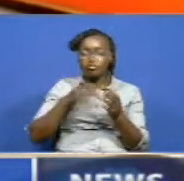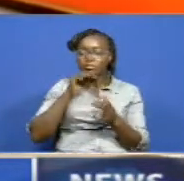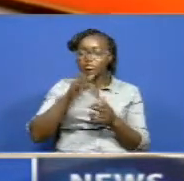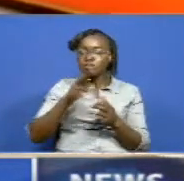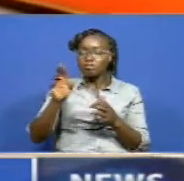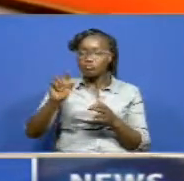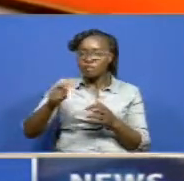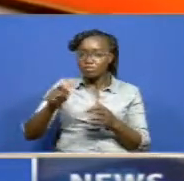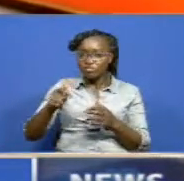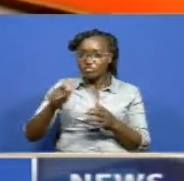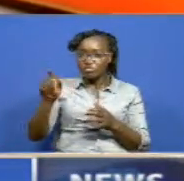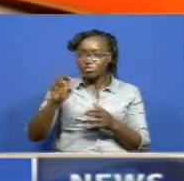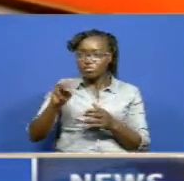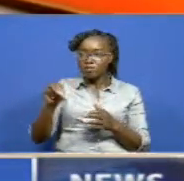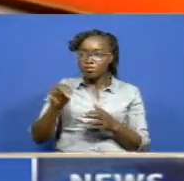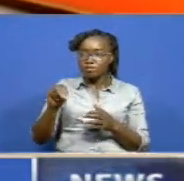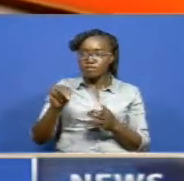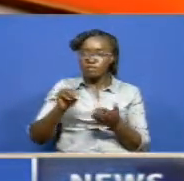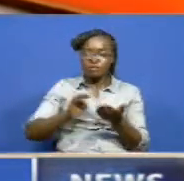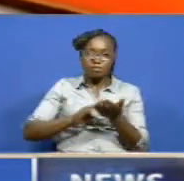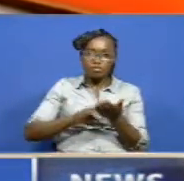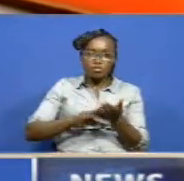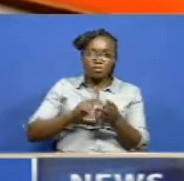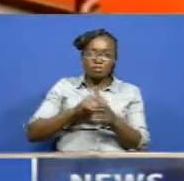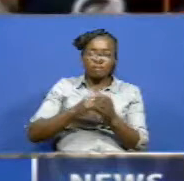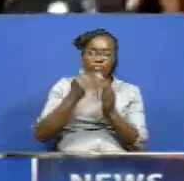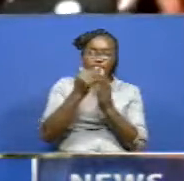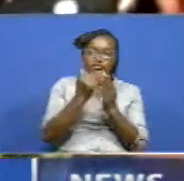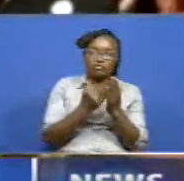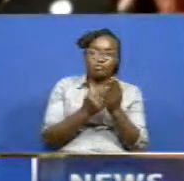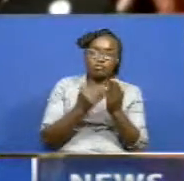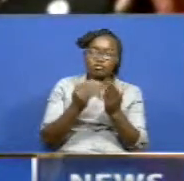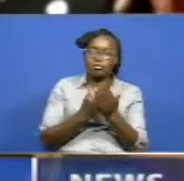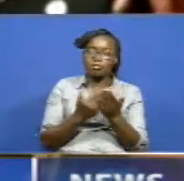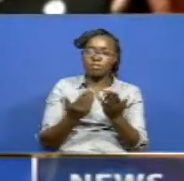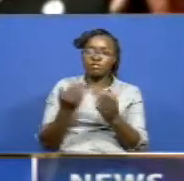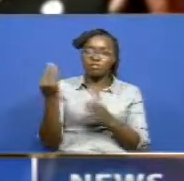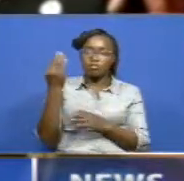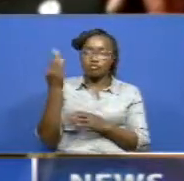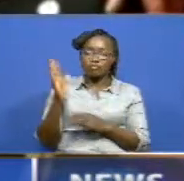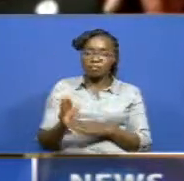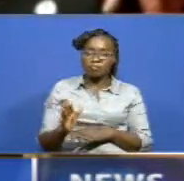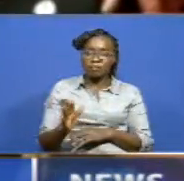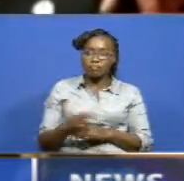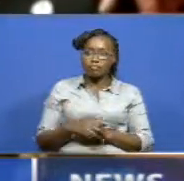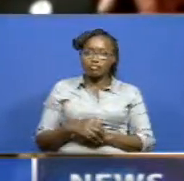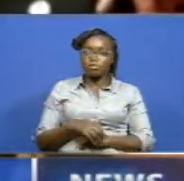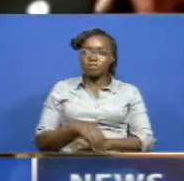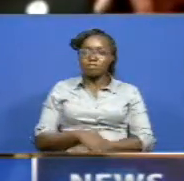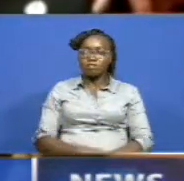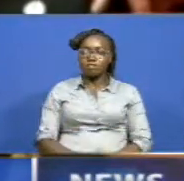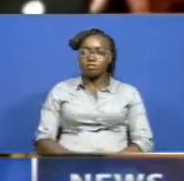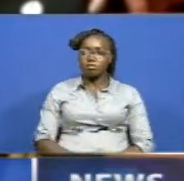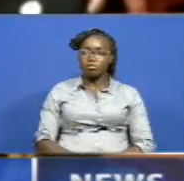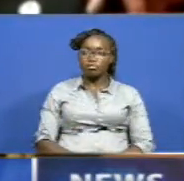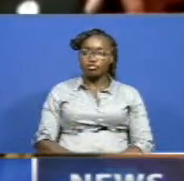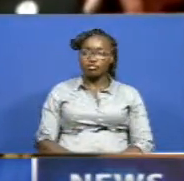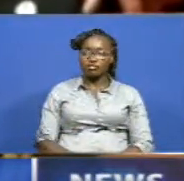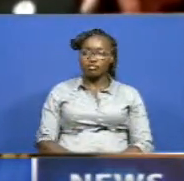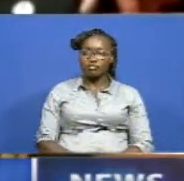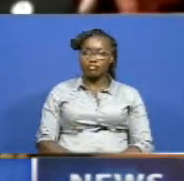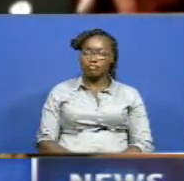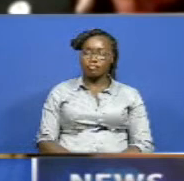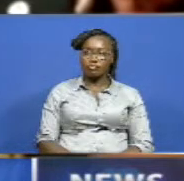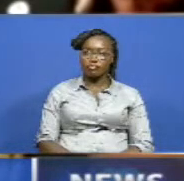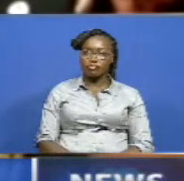million shillings over insensitive remarks made during a program by some of its presenters. Regina Manyara reporting for Channel 1